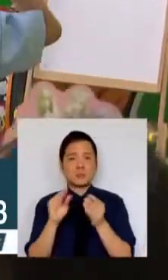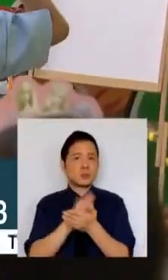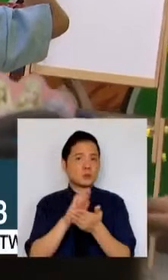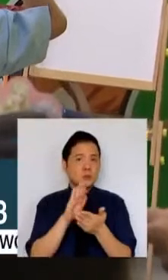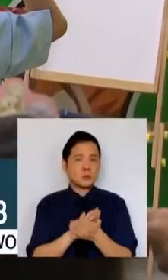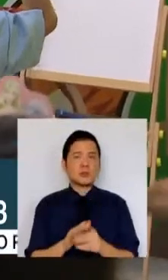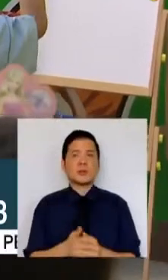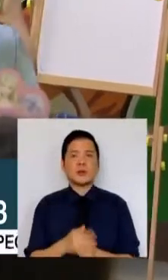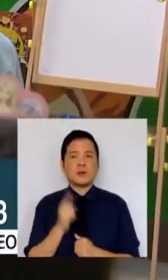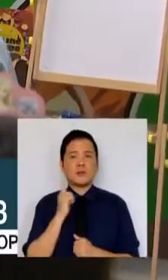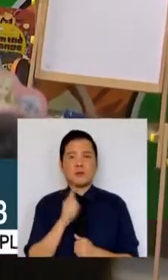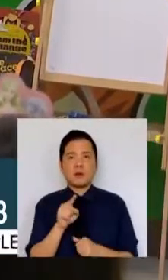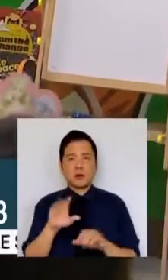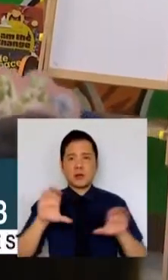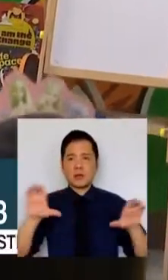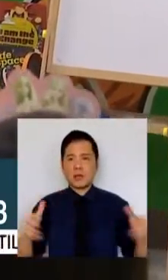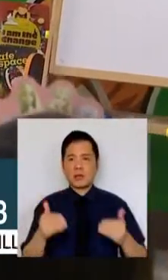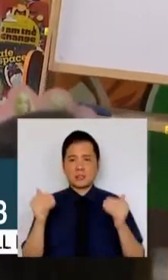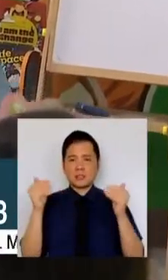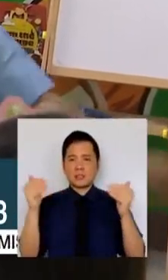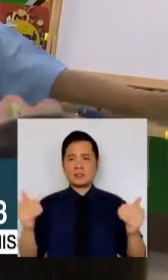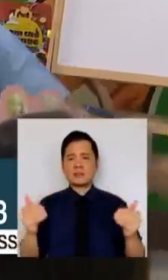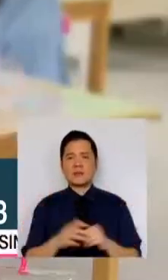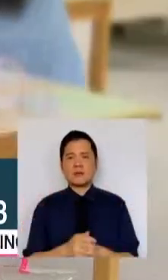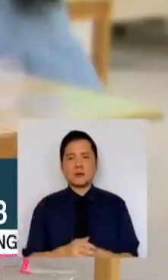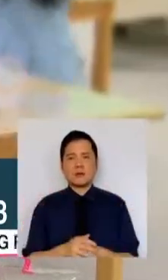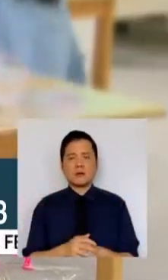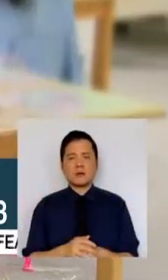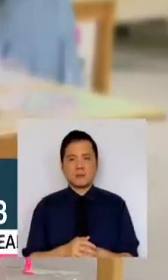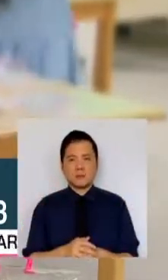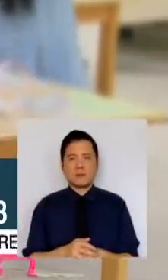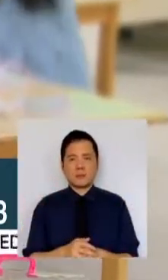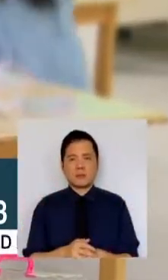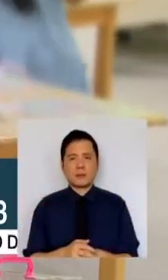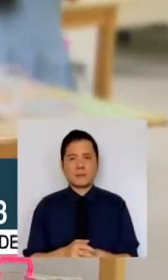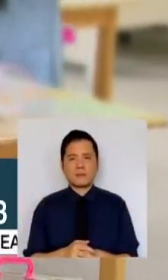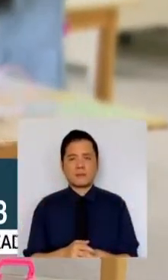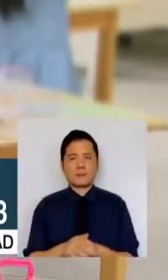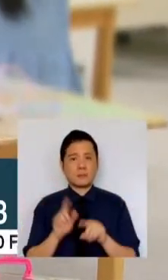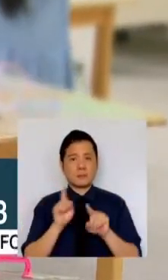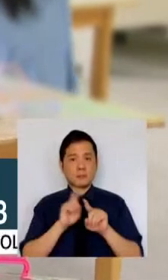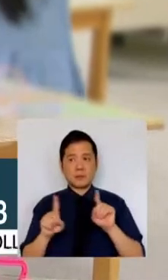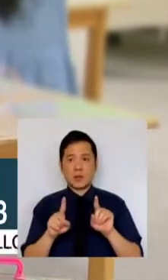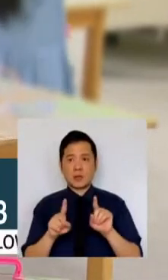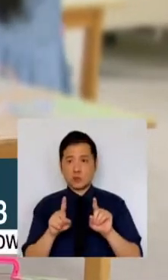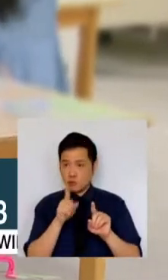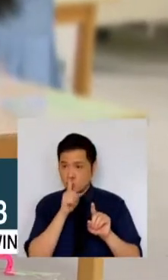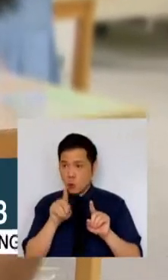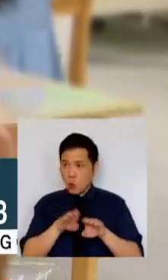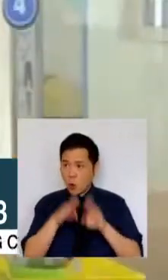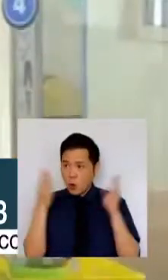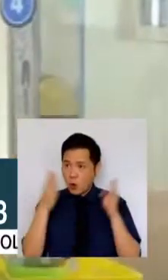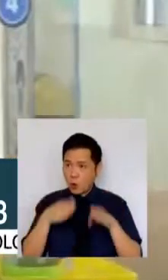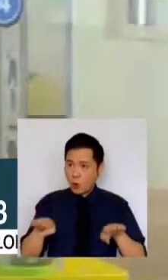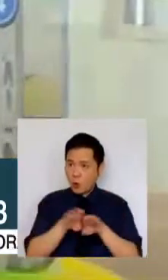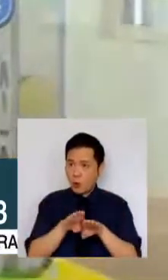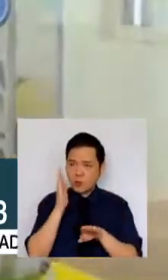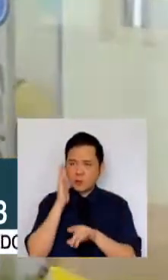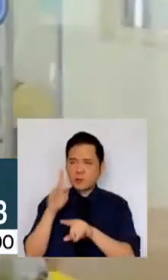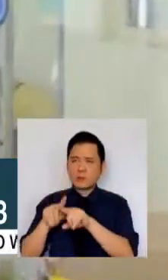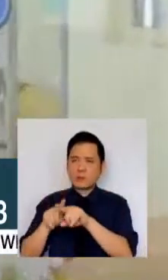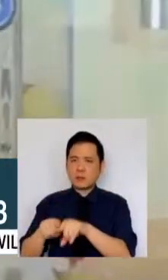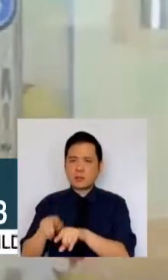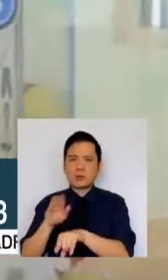physical classes, but assured this will still be based on the risk assessment of areas. For face-to-face classes in colleges